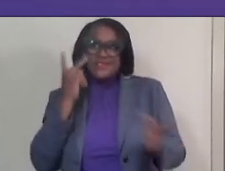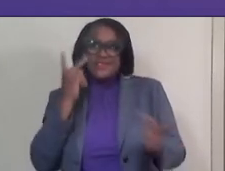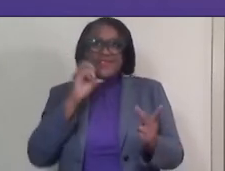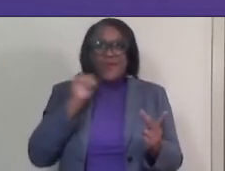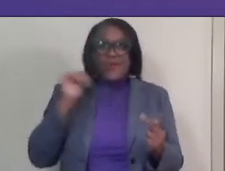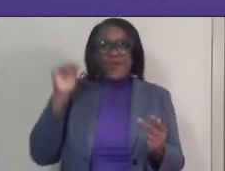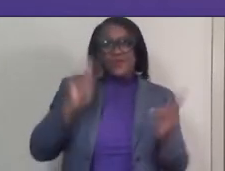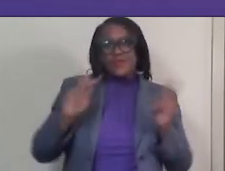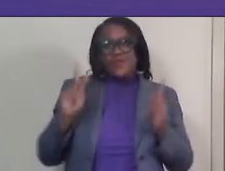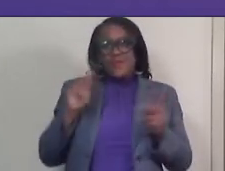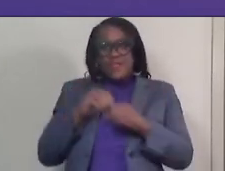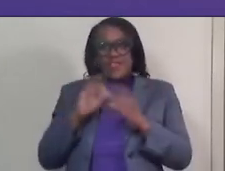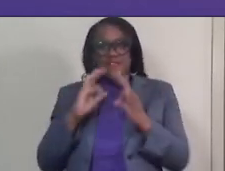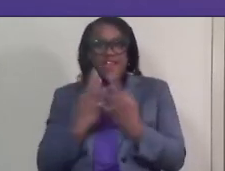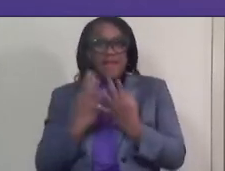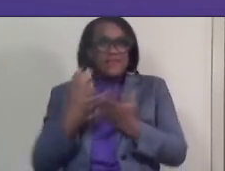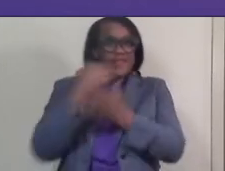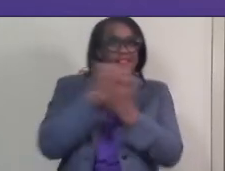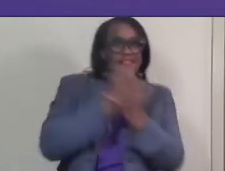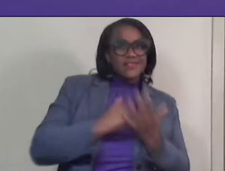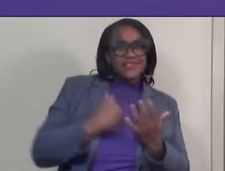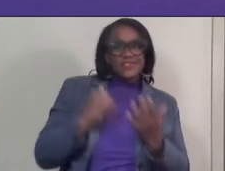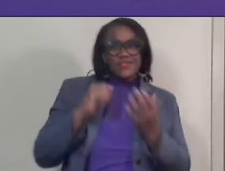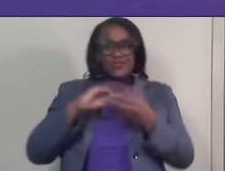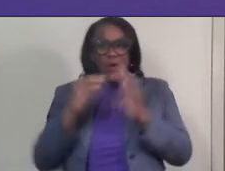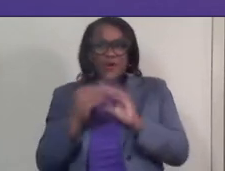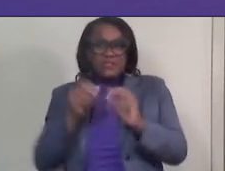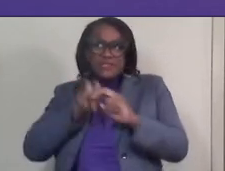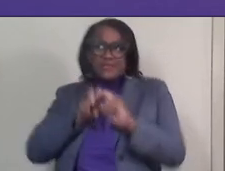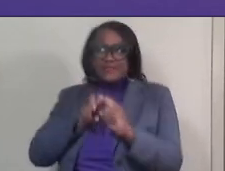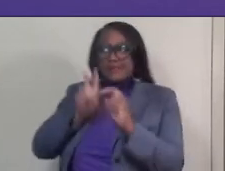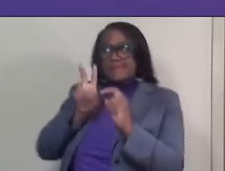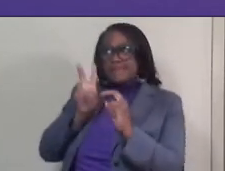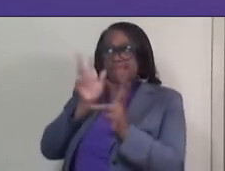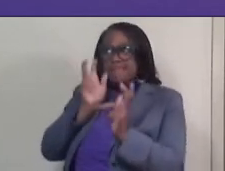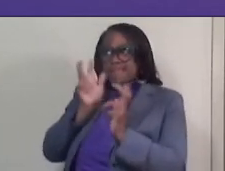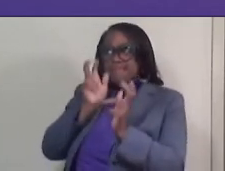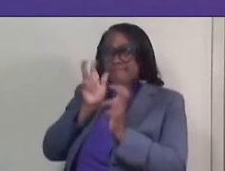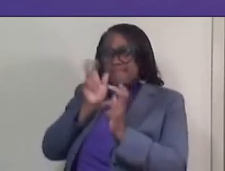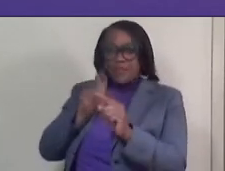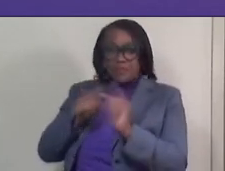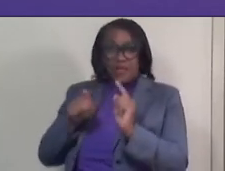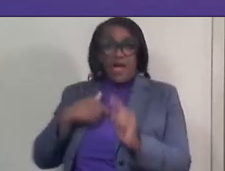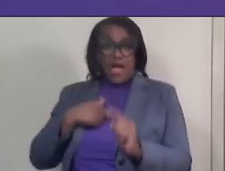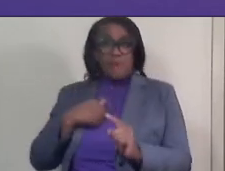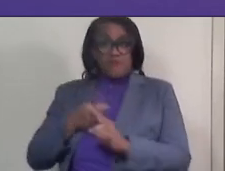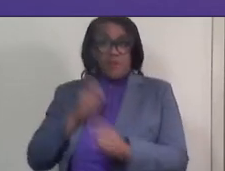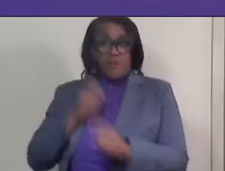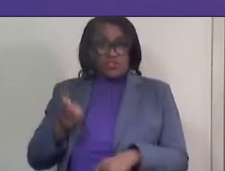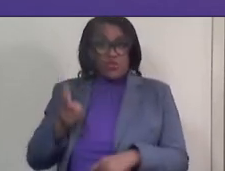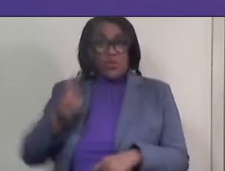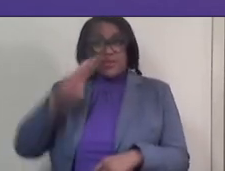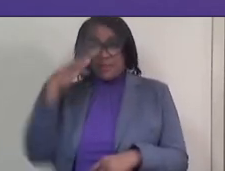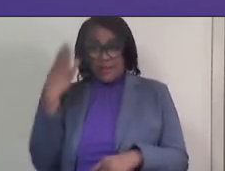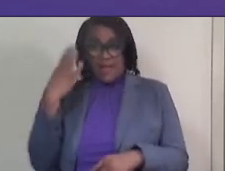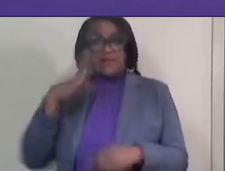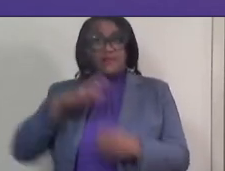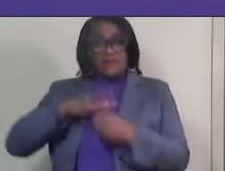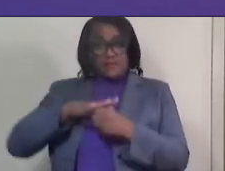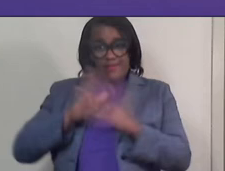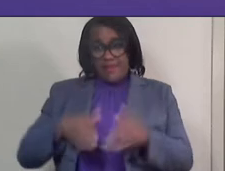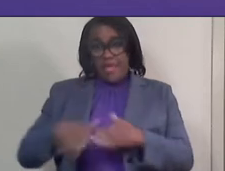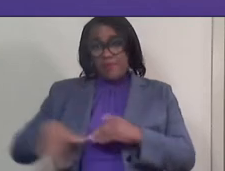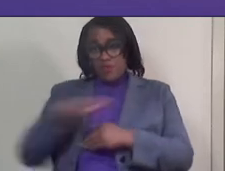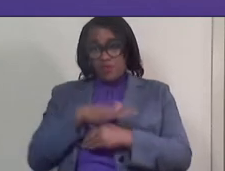just collecting, you know, stories sitting under them. But I am from a historically Black neighborhood, which means it was segregated at